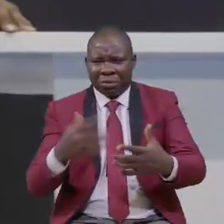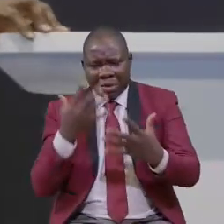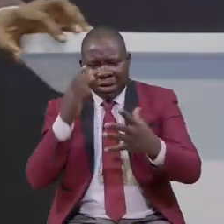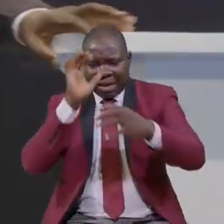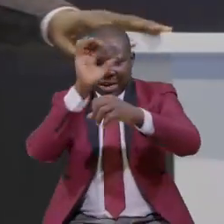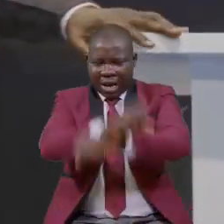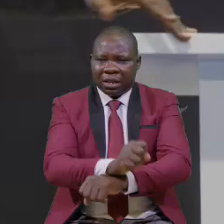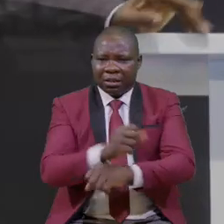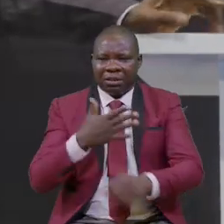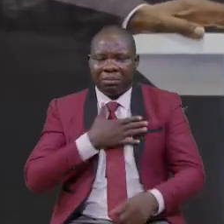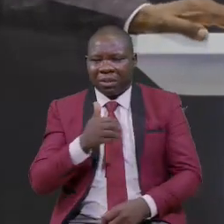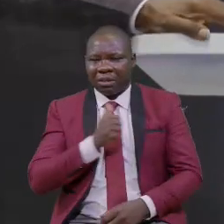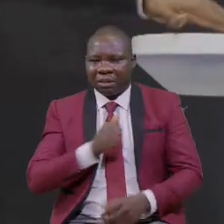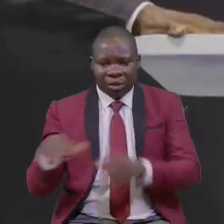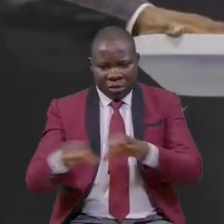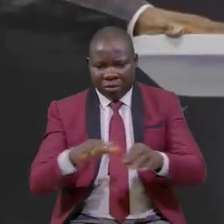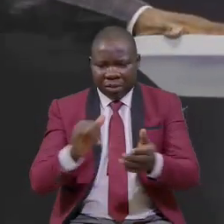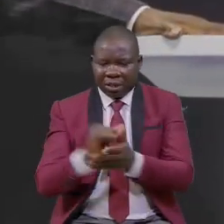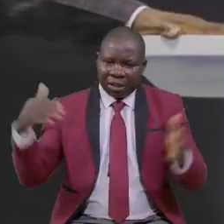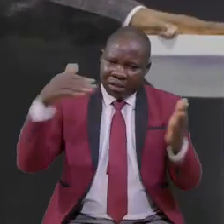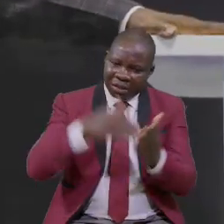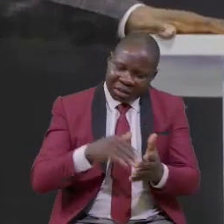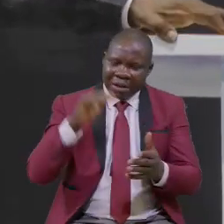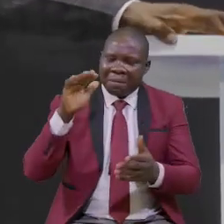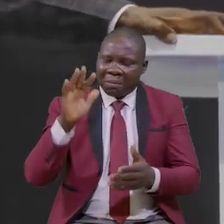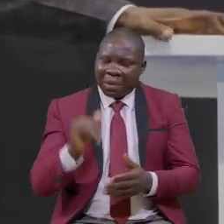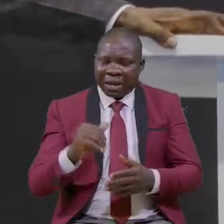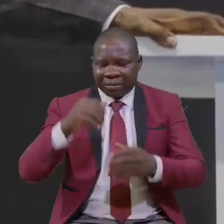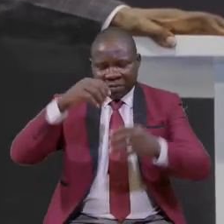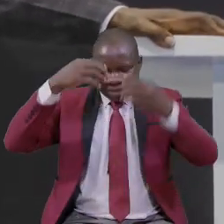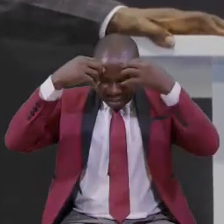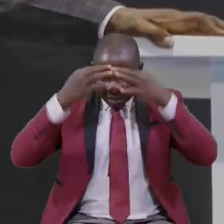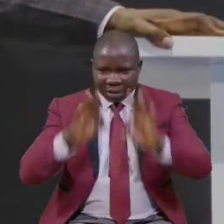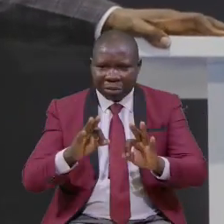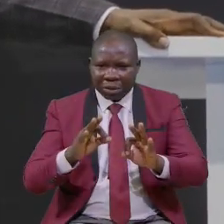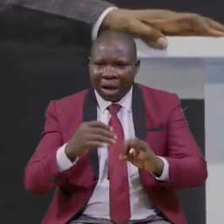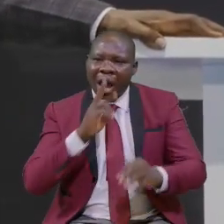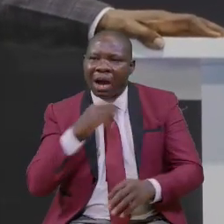doing that again. Resolution. By resolution, are we saved?